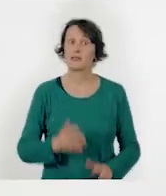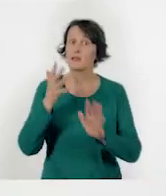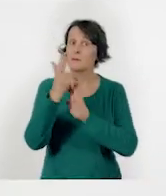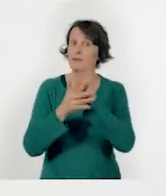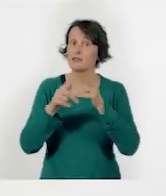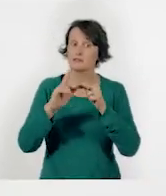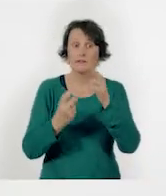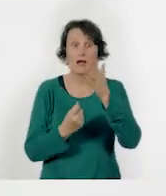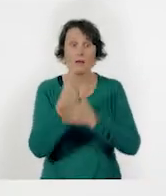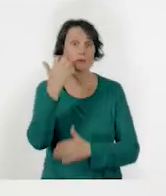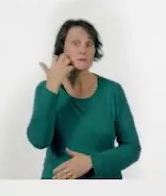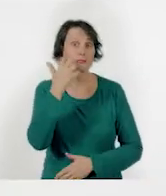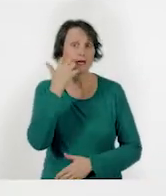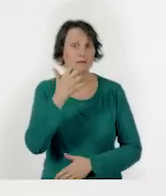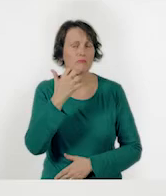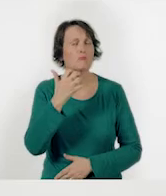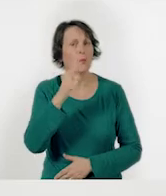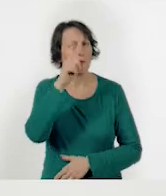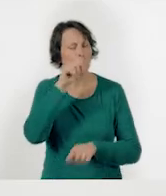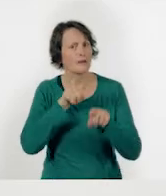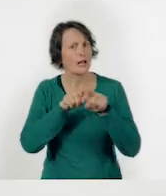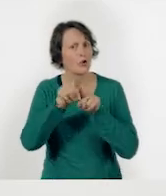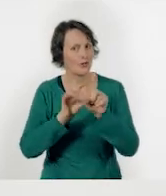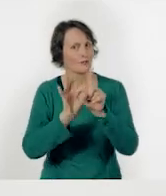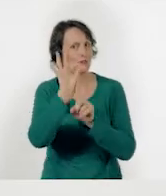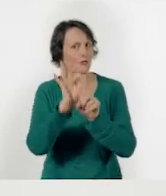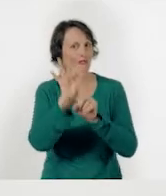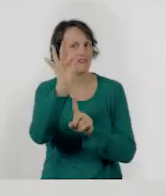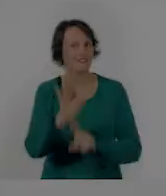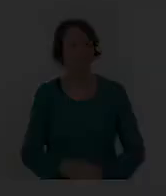first. It means we're open about our mistakes. And that we can learn from them to do better next time.